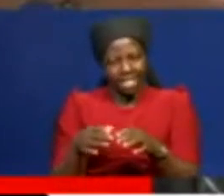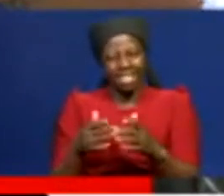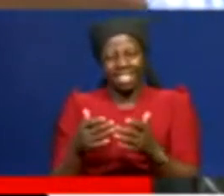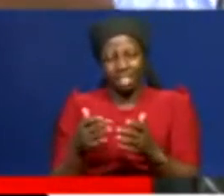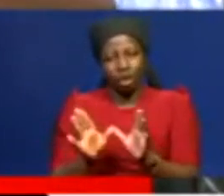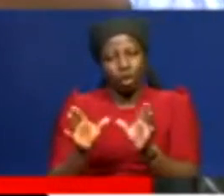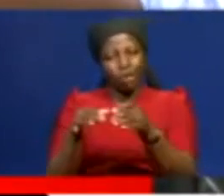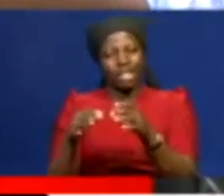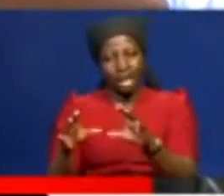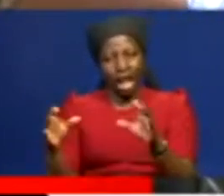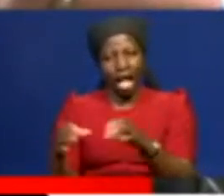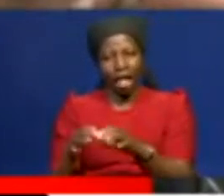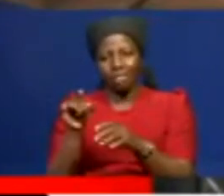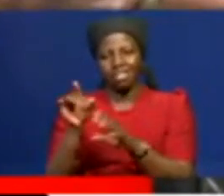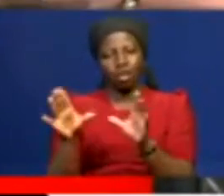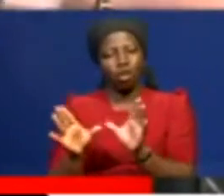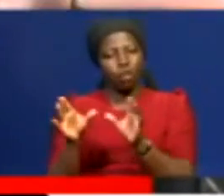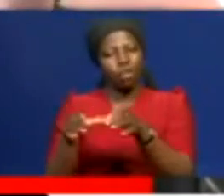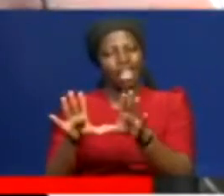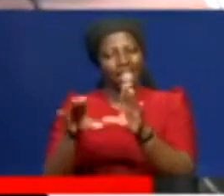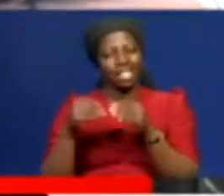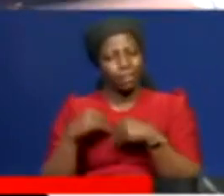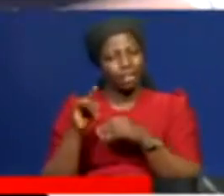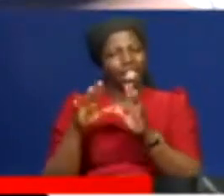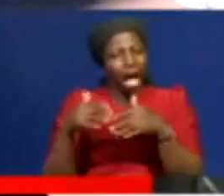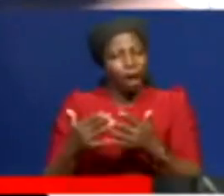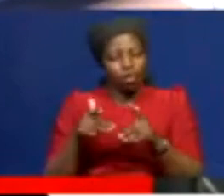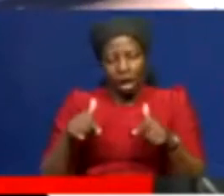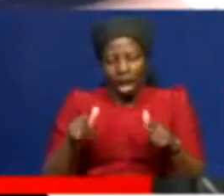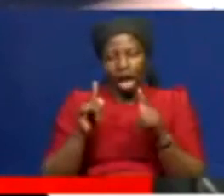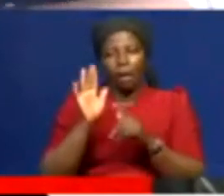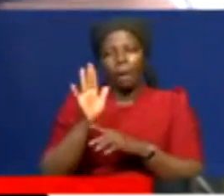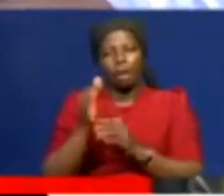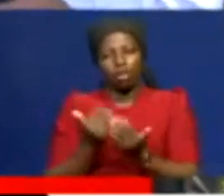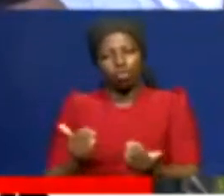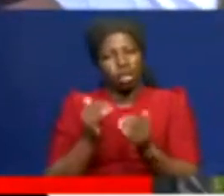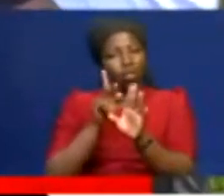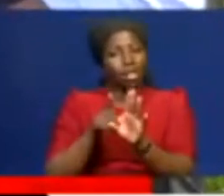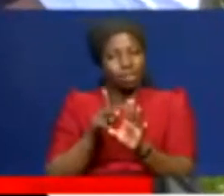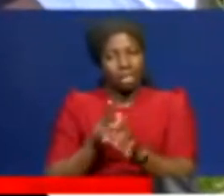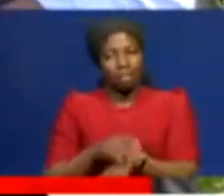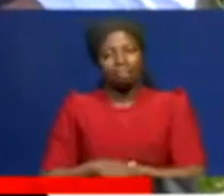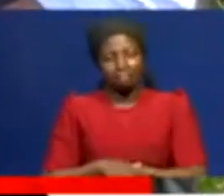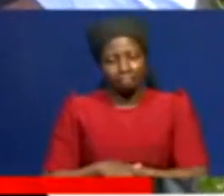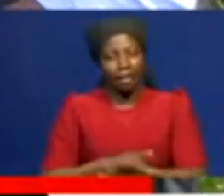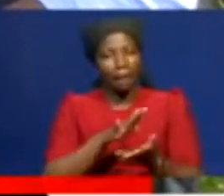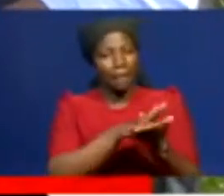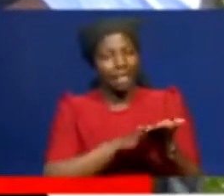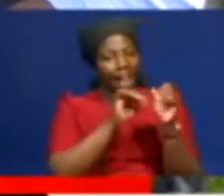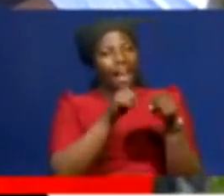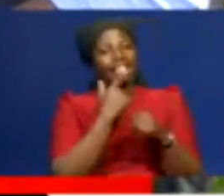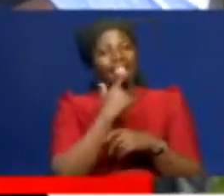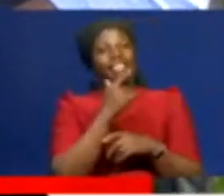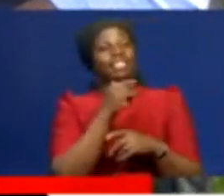parents embracing this club in terms of allowing their children to participate or be part of this club? Basically, I can say the